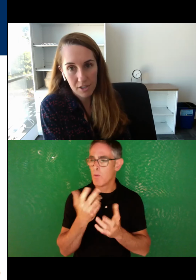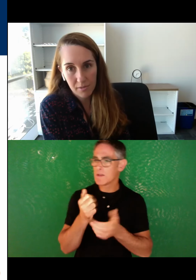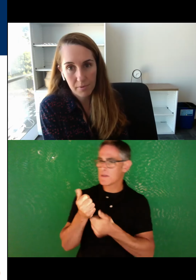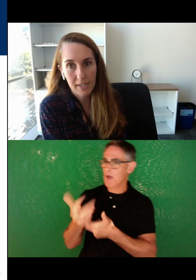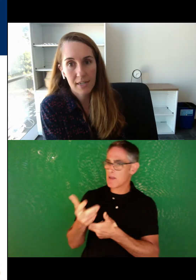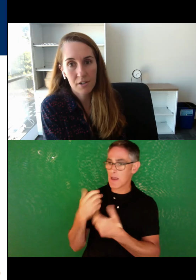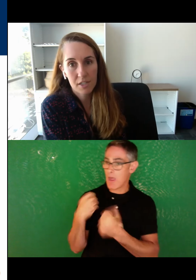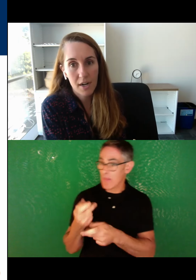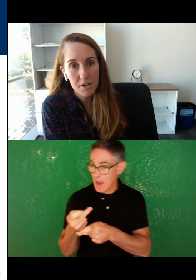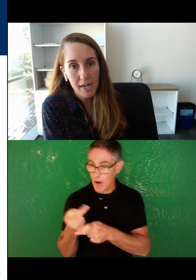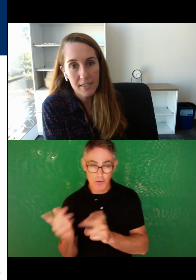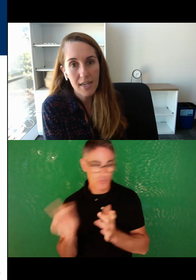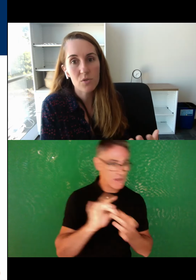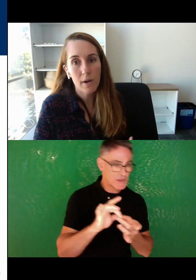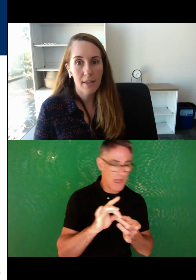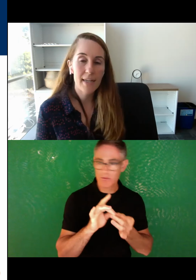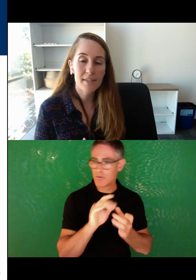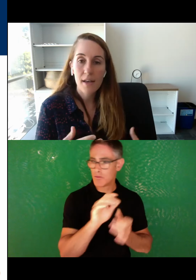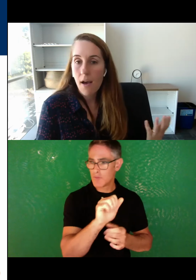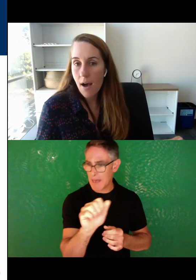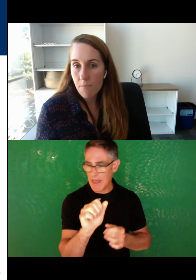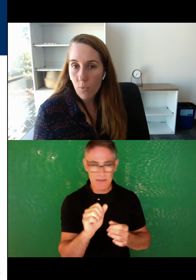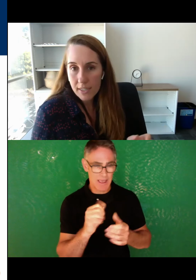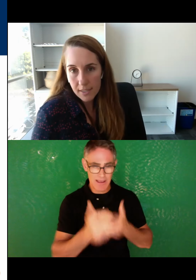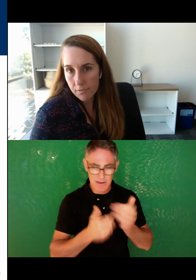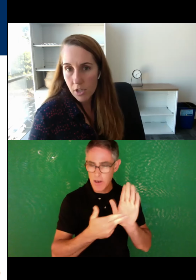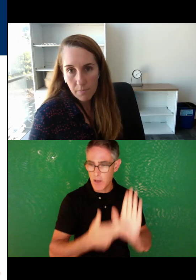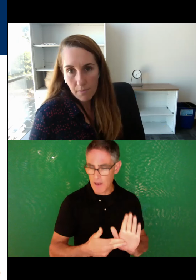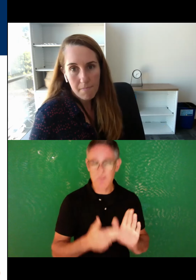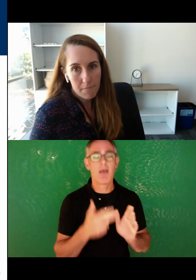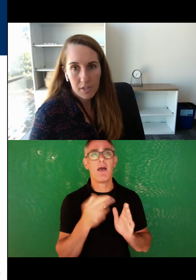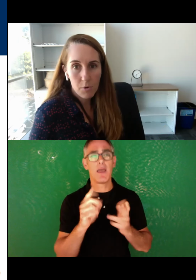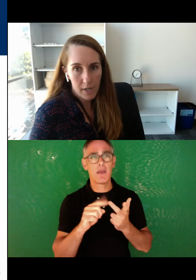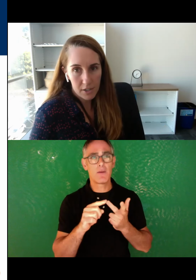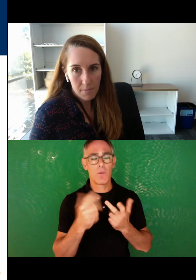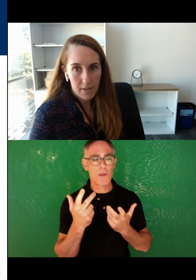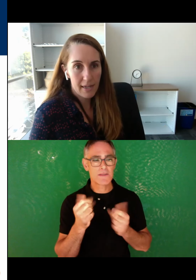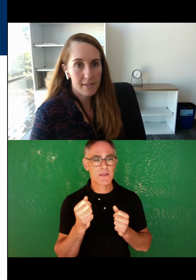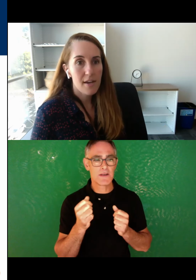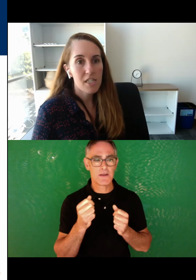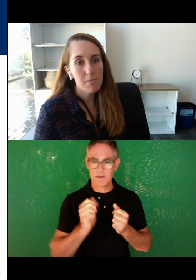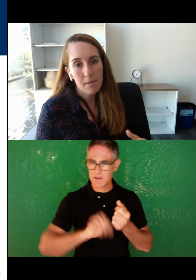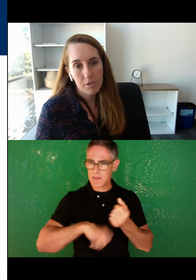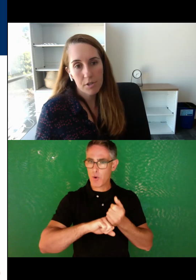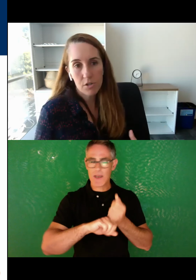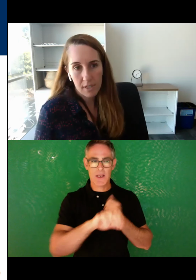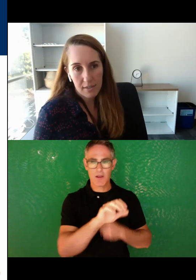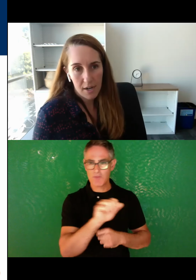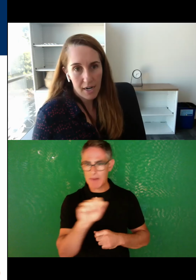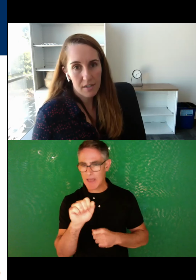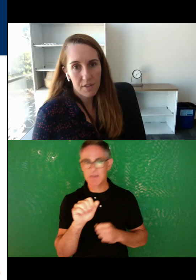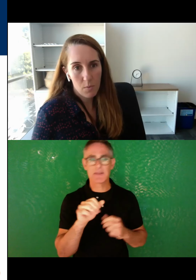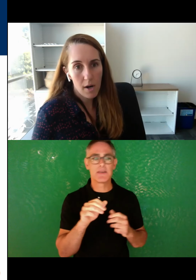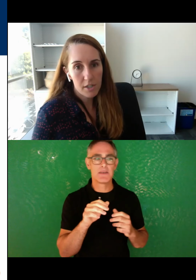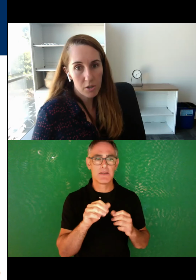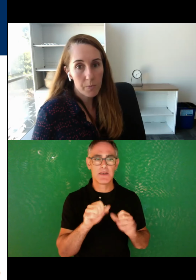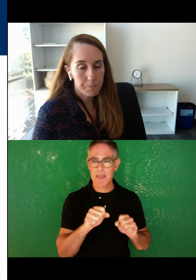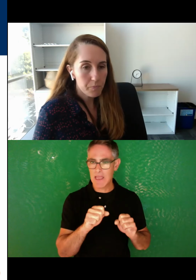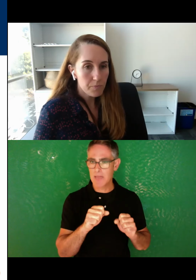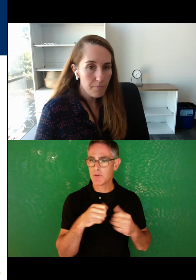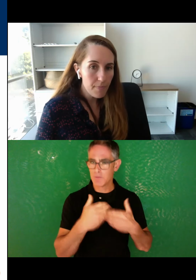reach out to AAAs and enter into contracts, as well as what's supporting AAAs to be able to do these contracts if they